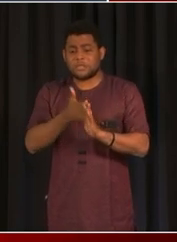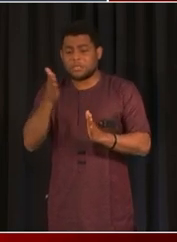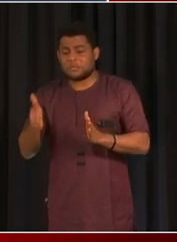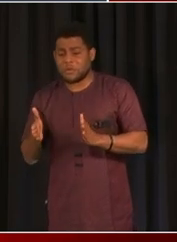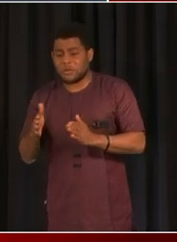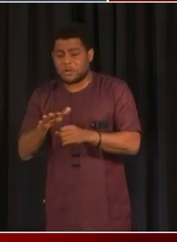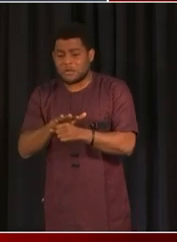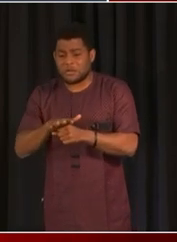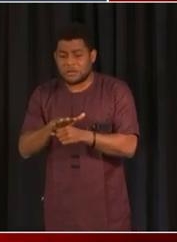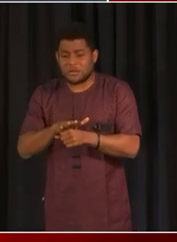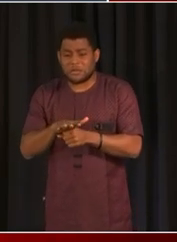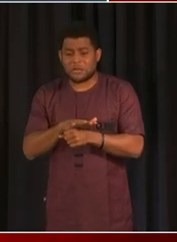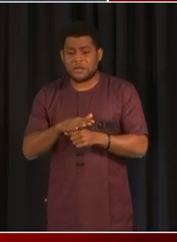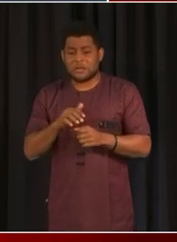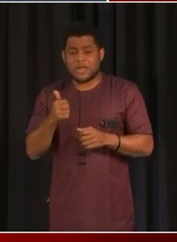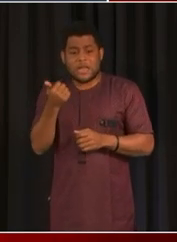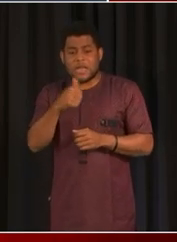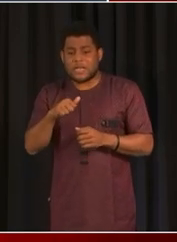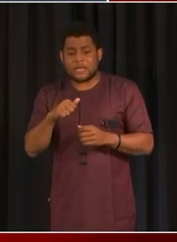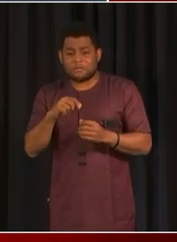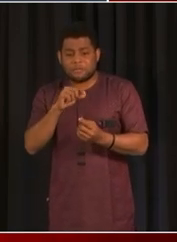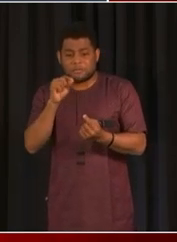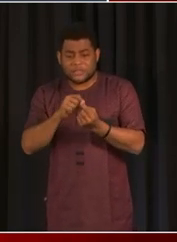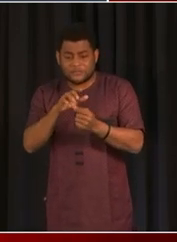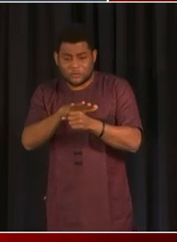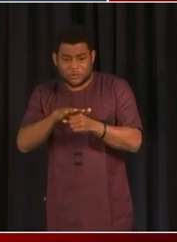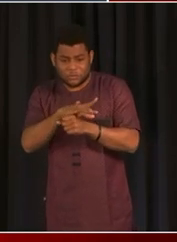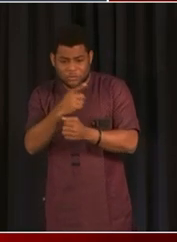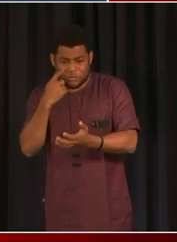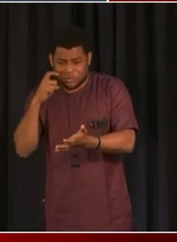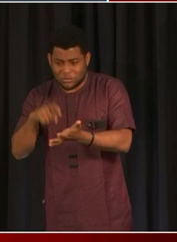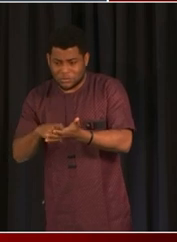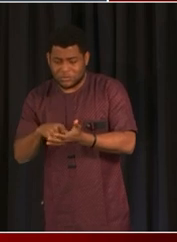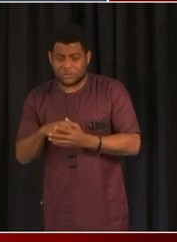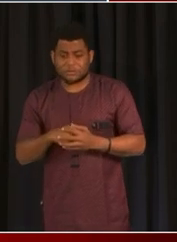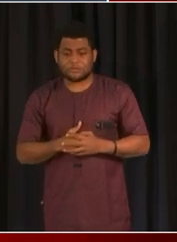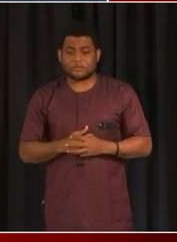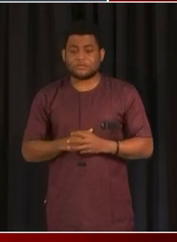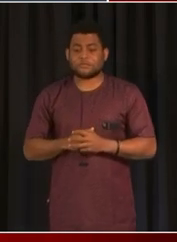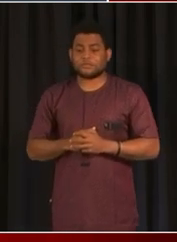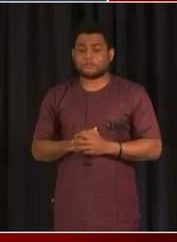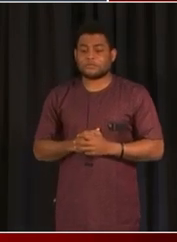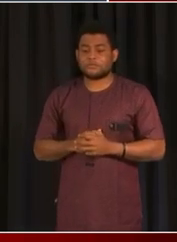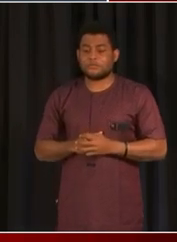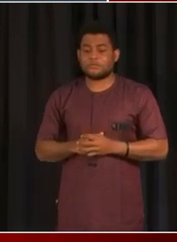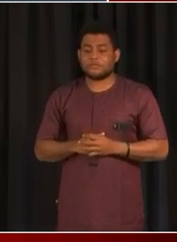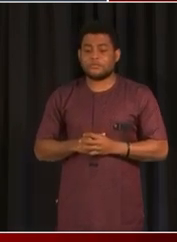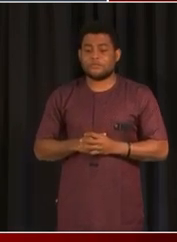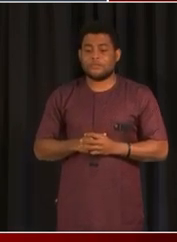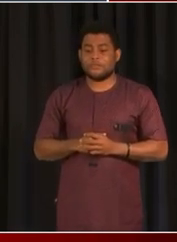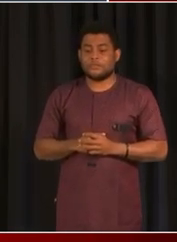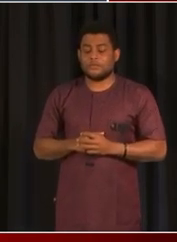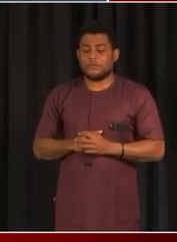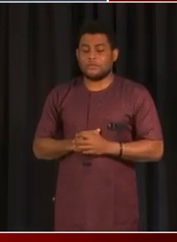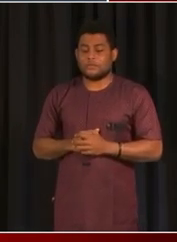driving these new cases, but any neighborhoods or new clusters you've been seeing? We don't